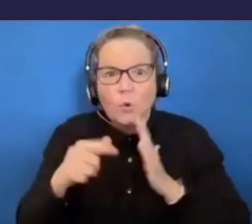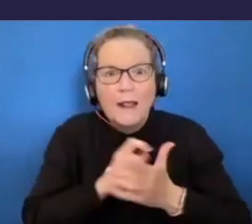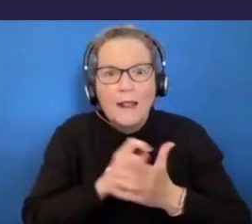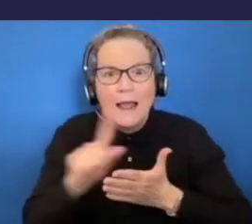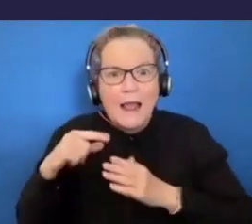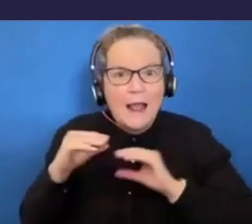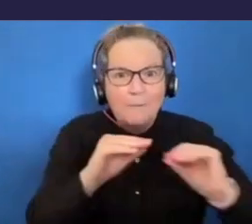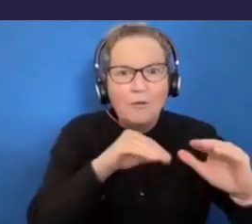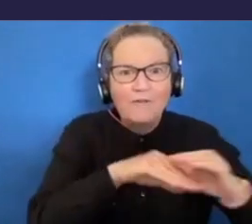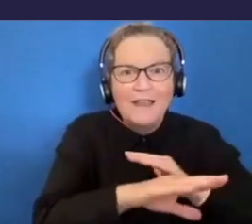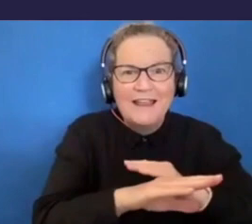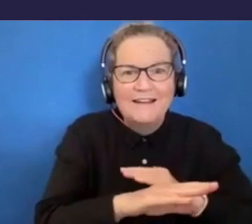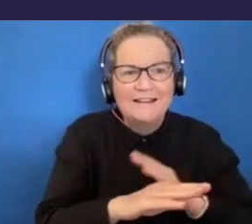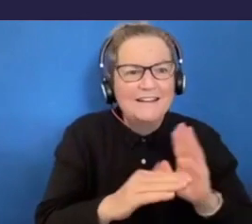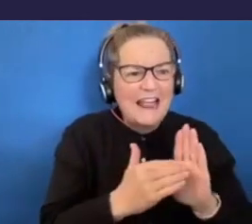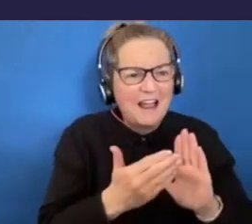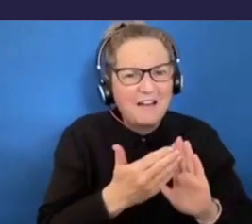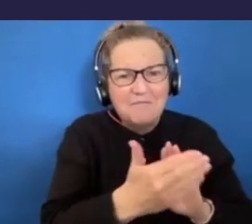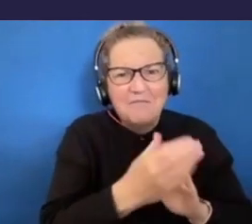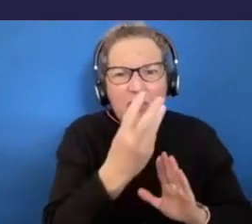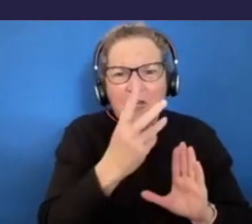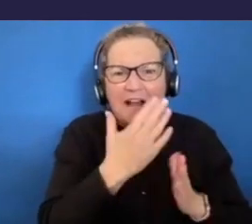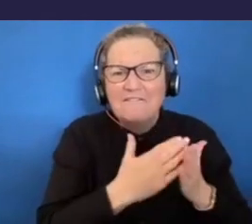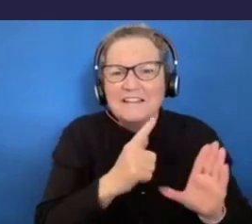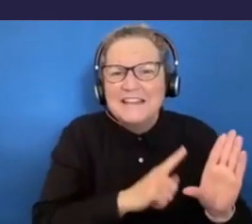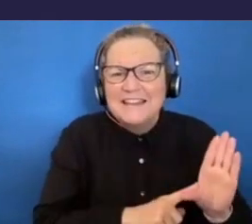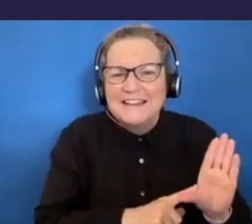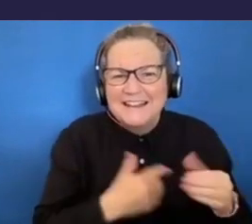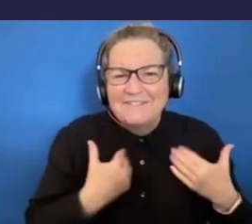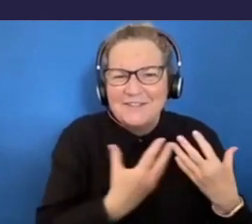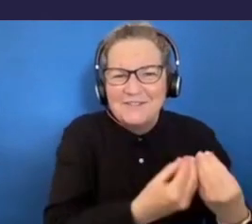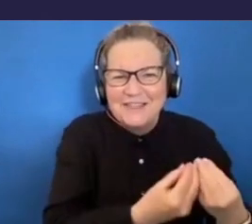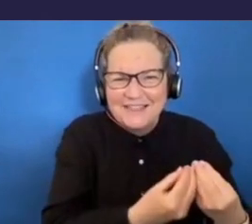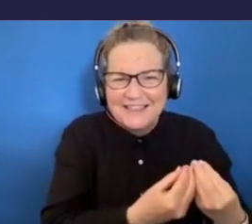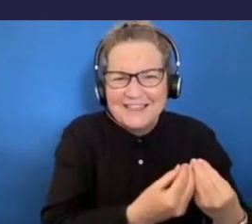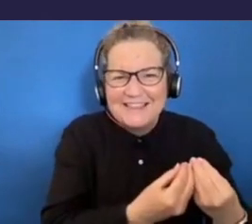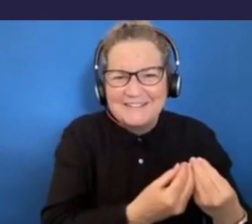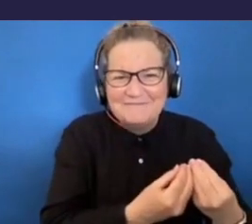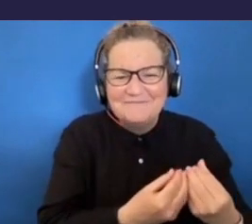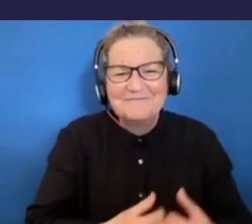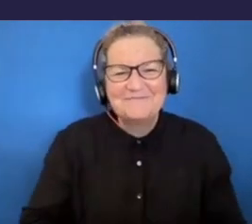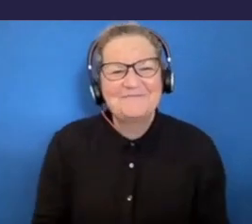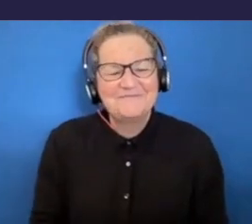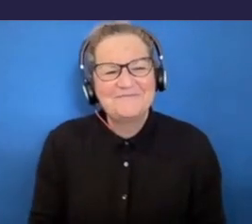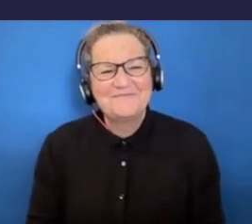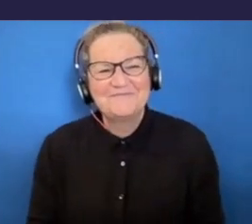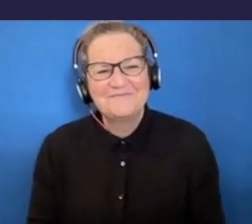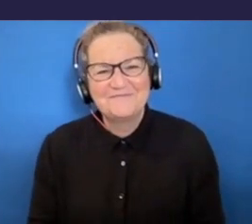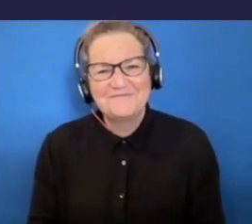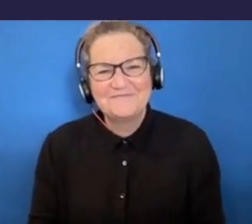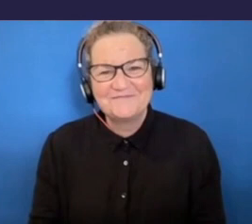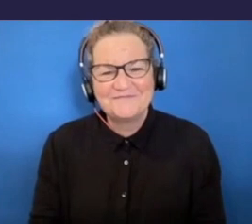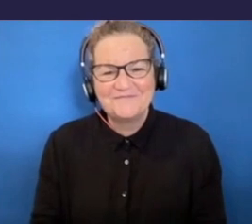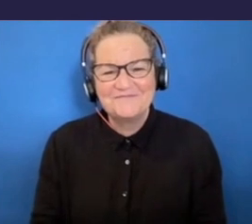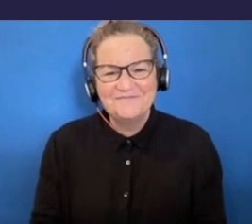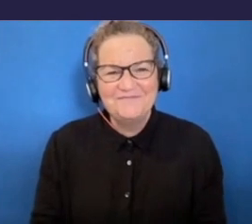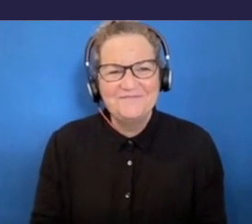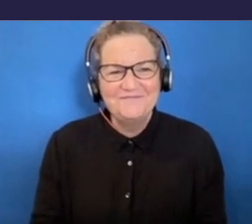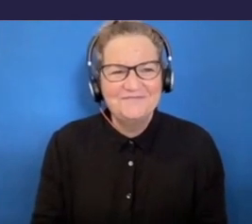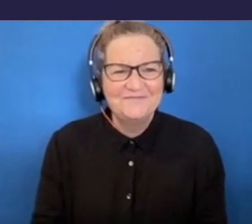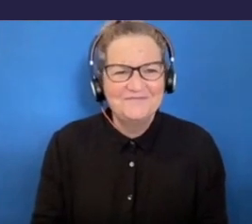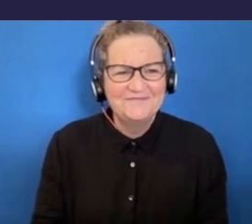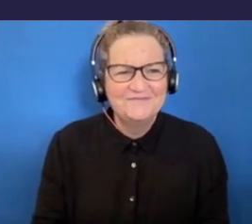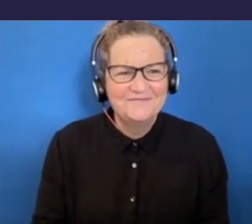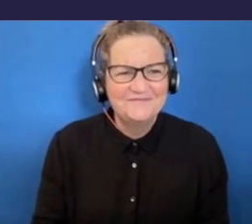it's been 3.5 years, so it's good. 2 selfie-style photos of Jessica and Coralie together smiling at camera. One with Santa hats